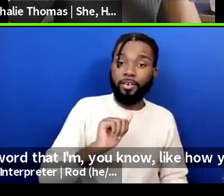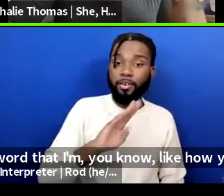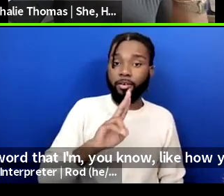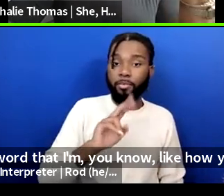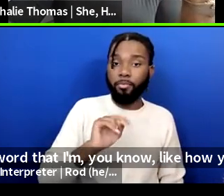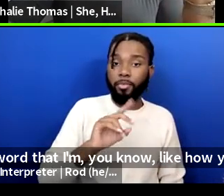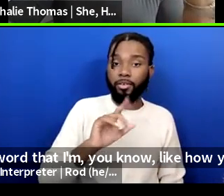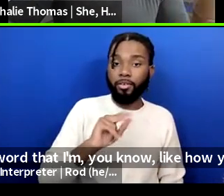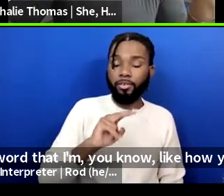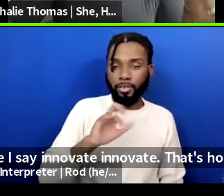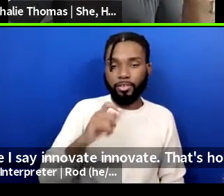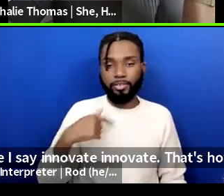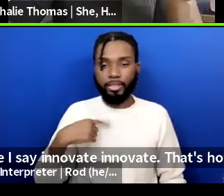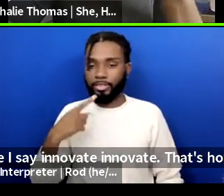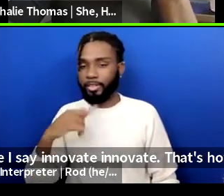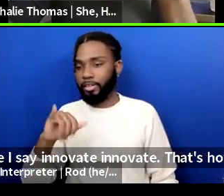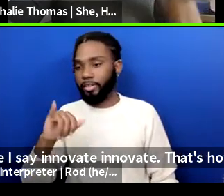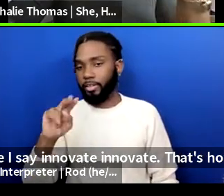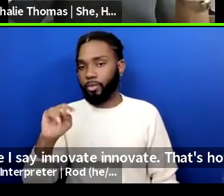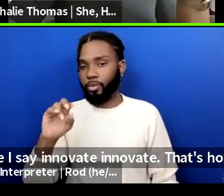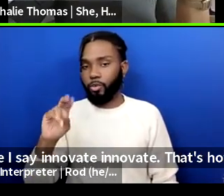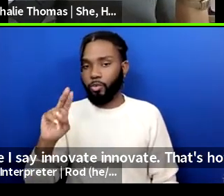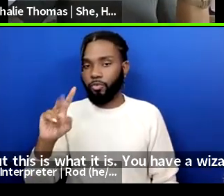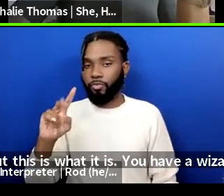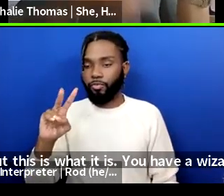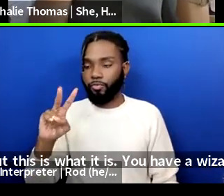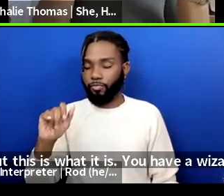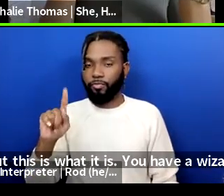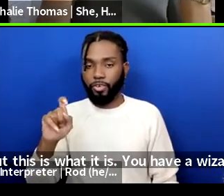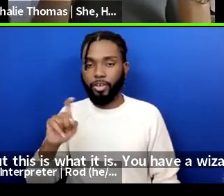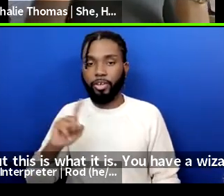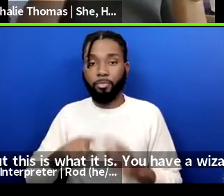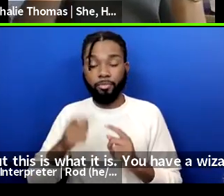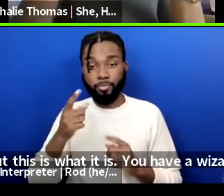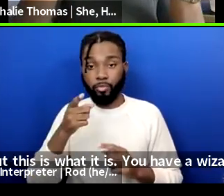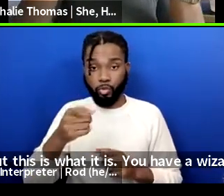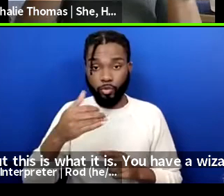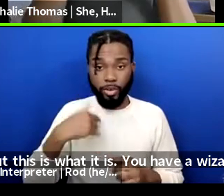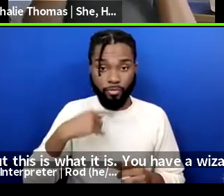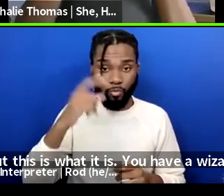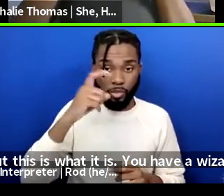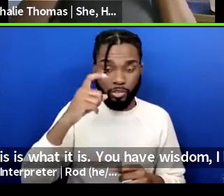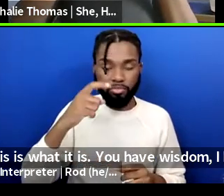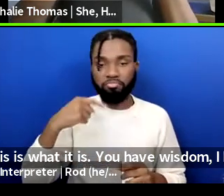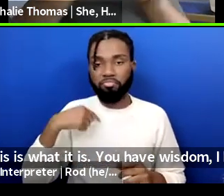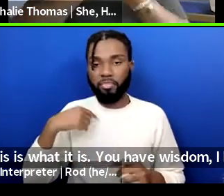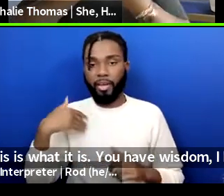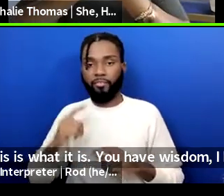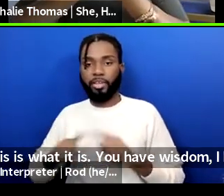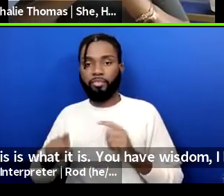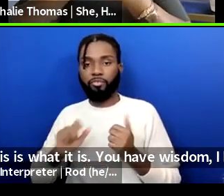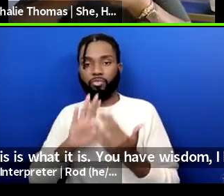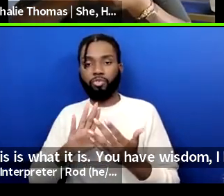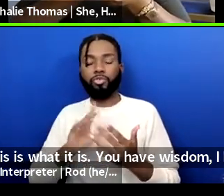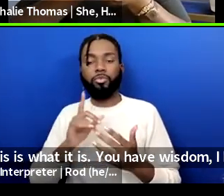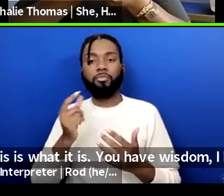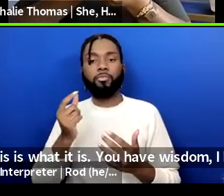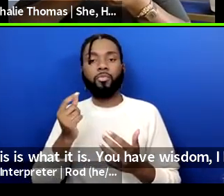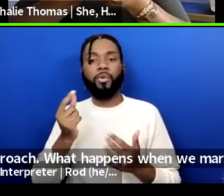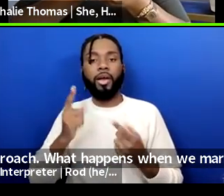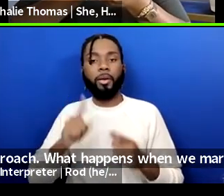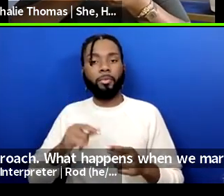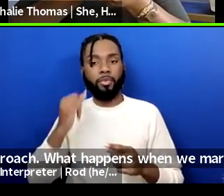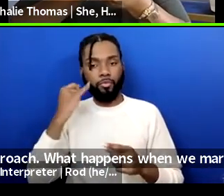feels. But this is what it is. You have wisdom. I have a different approach. What happens when we marry those